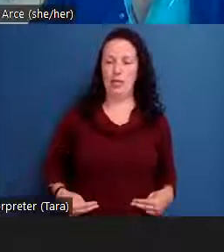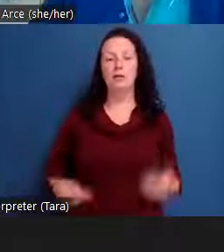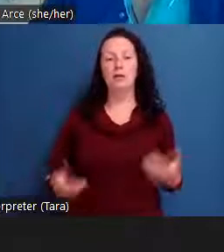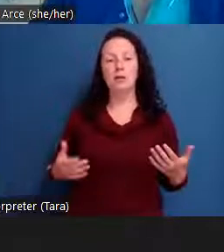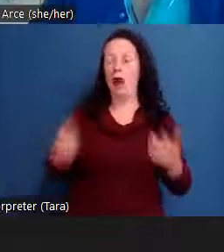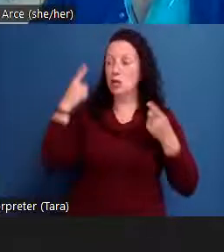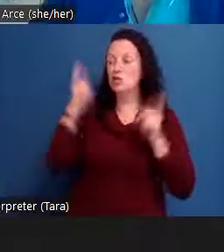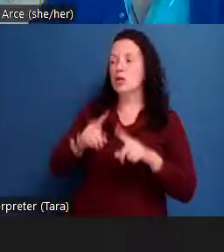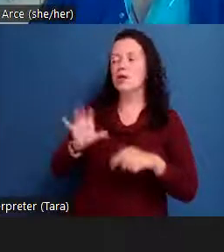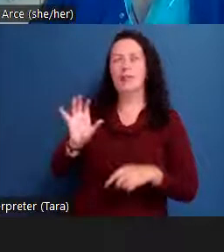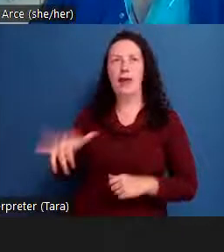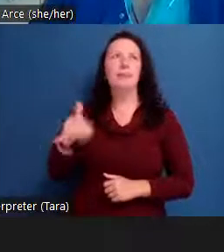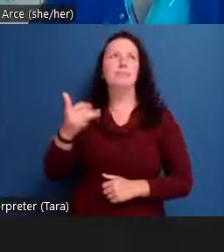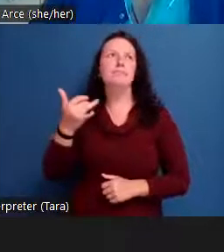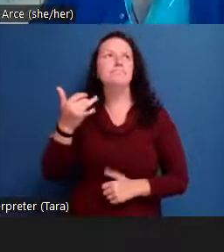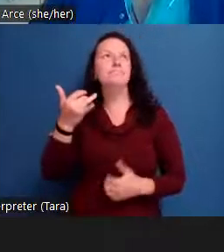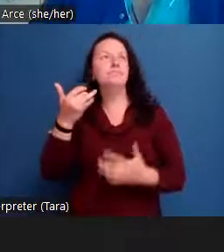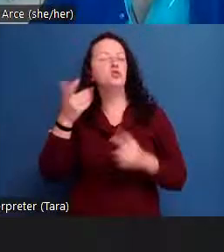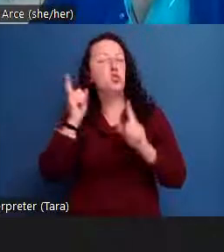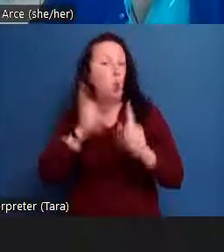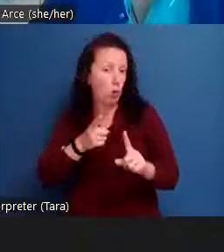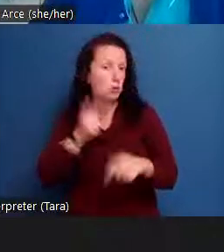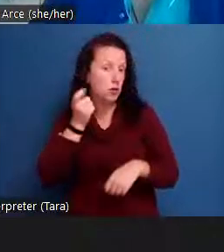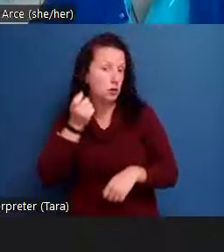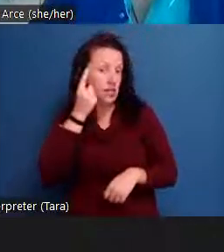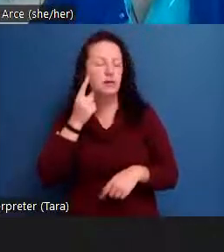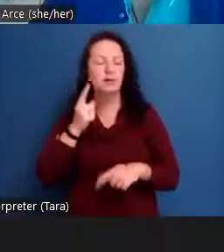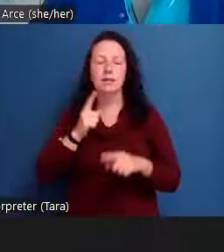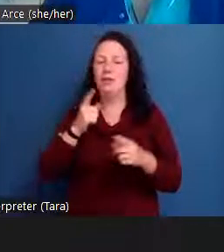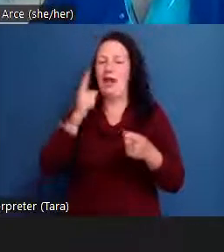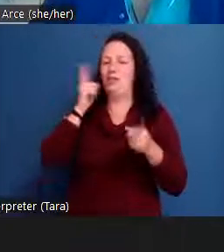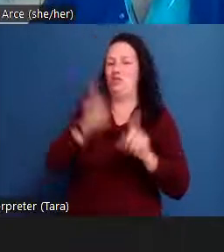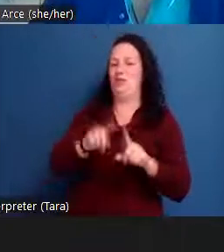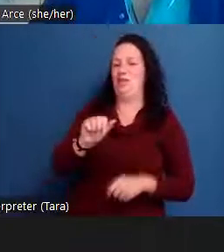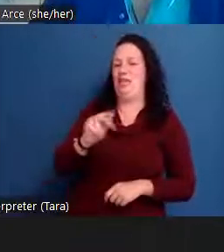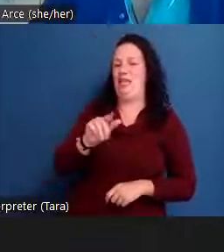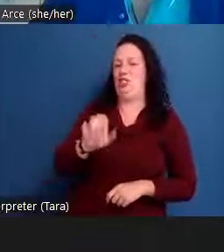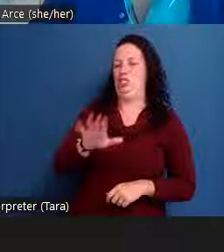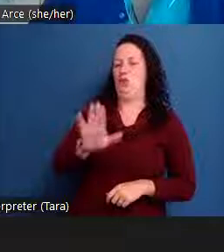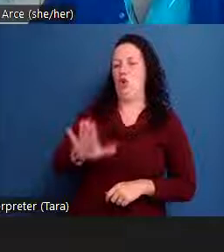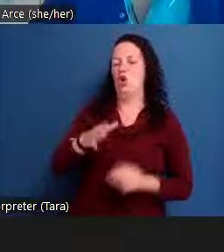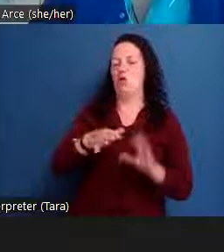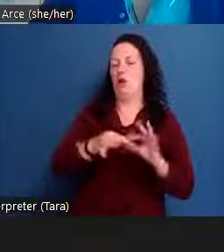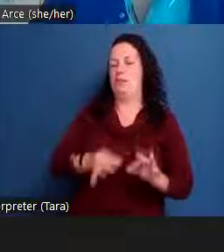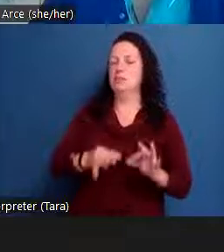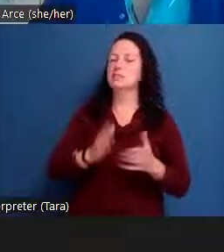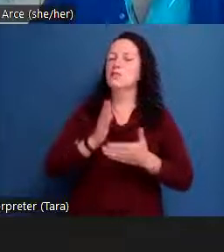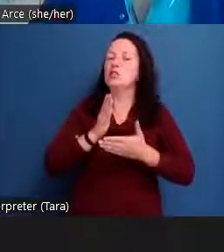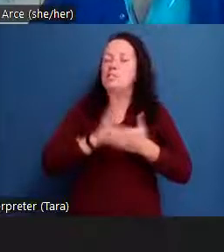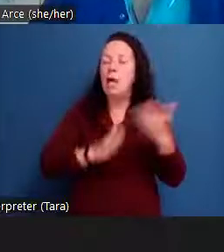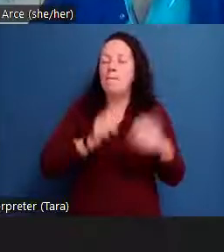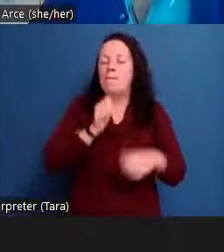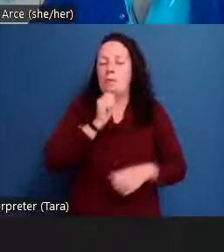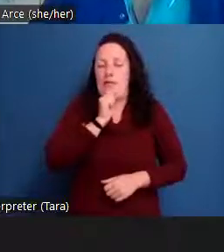reflect Commissioner Angie's thoughts on a little bit of written privacy. And the way that we have proposed the